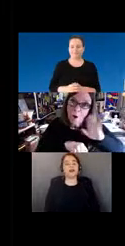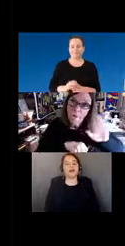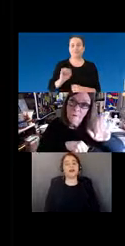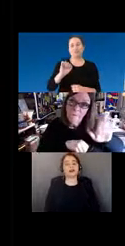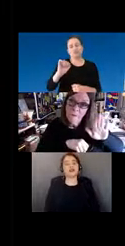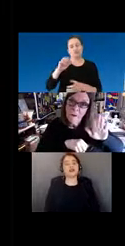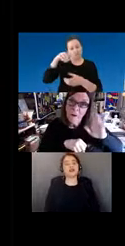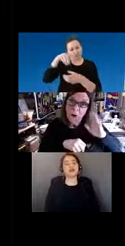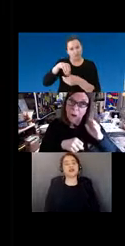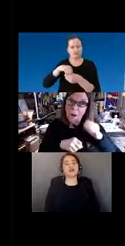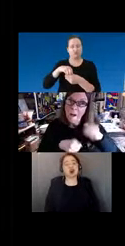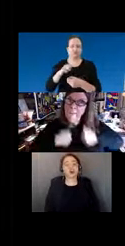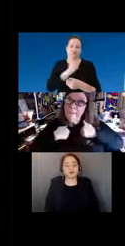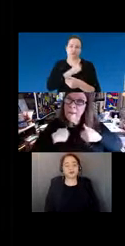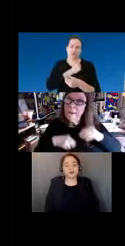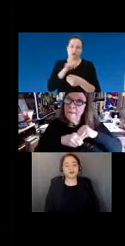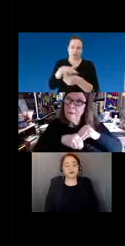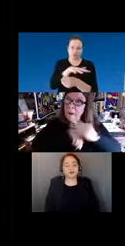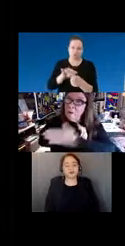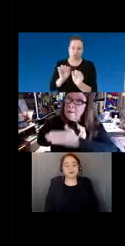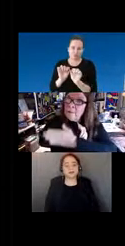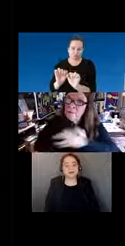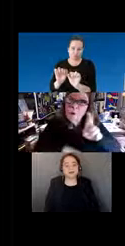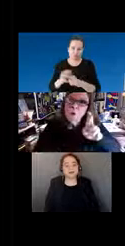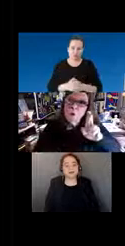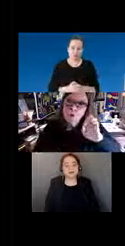They were able to share their trauma.